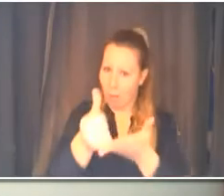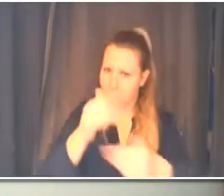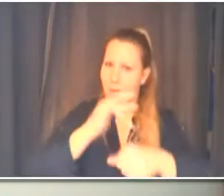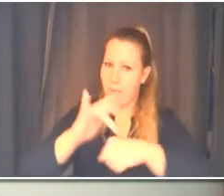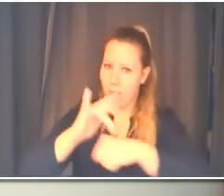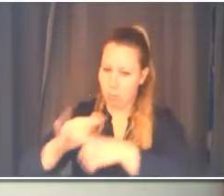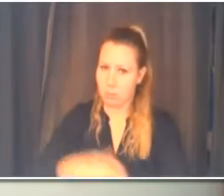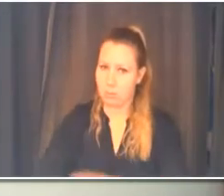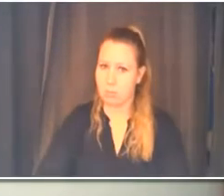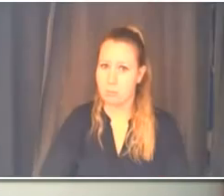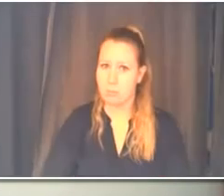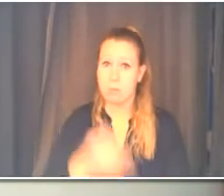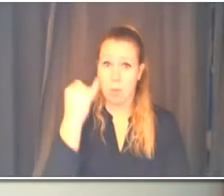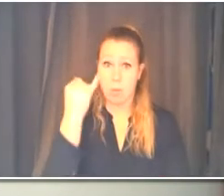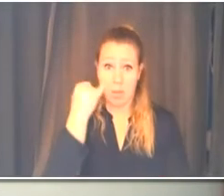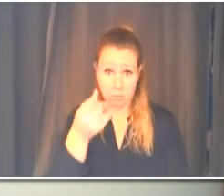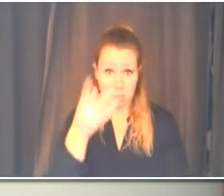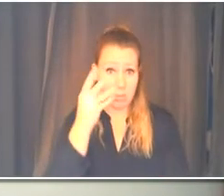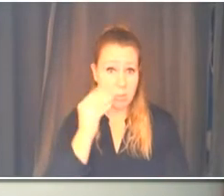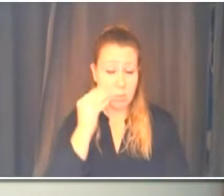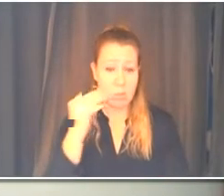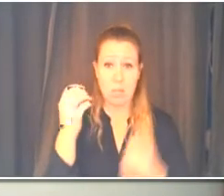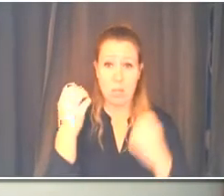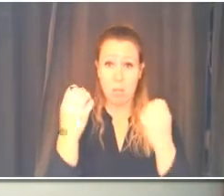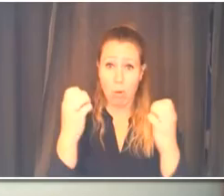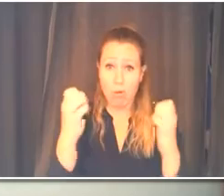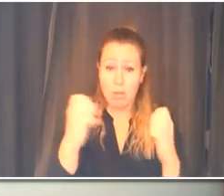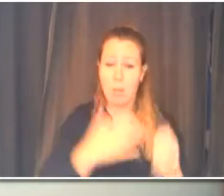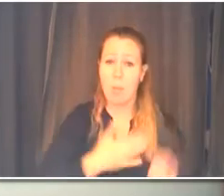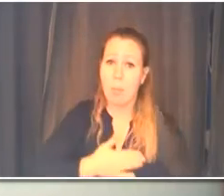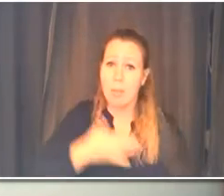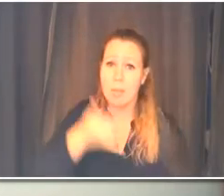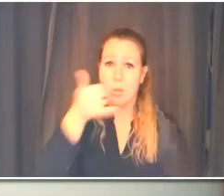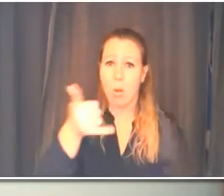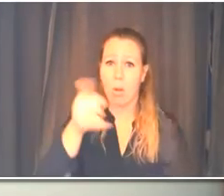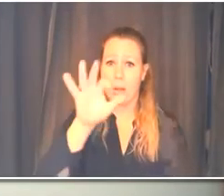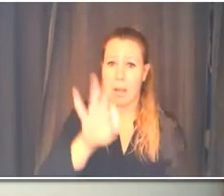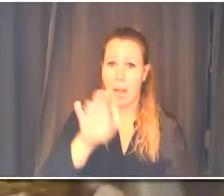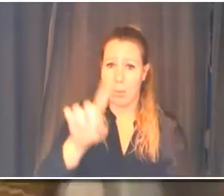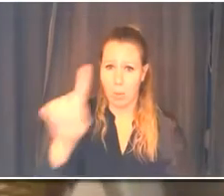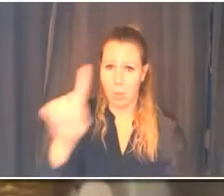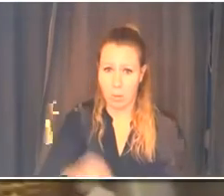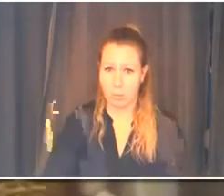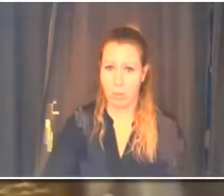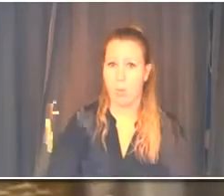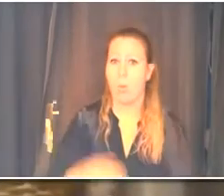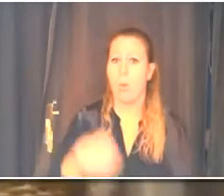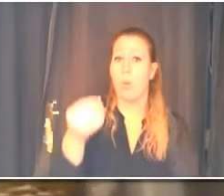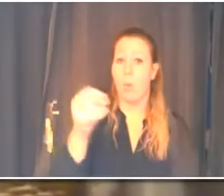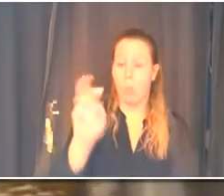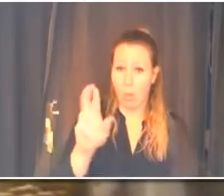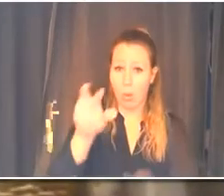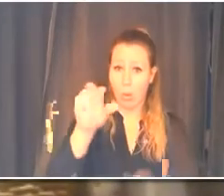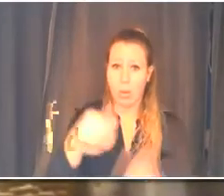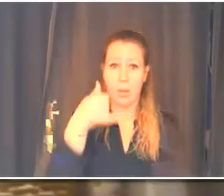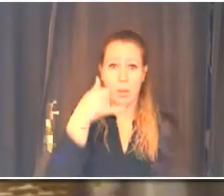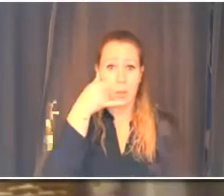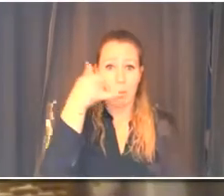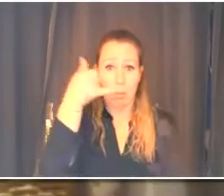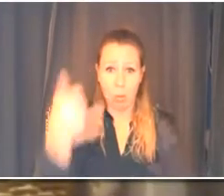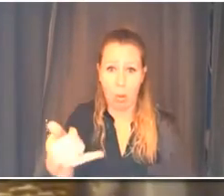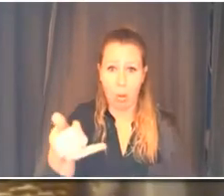to answering any questions that you may have thank you to Commissioners Noel and deputy chief